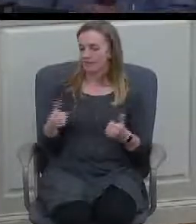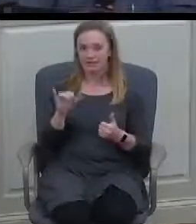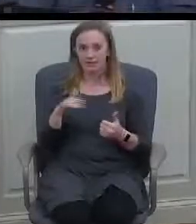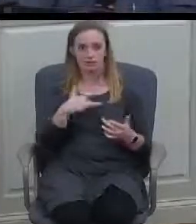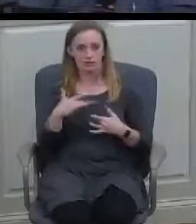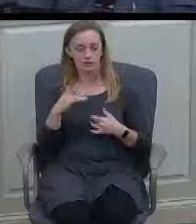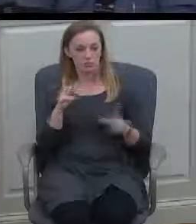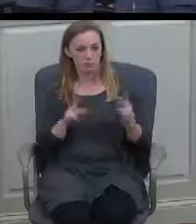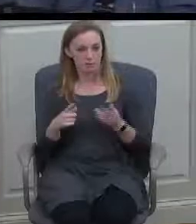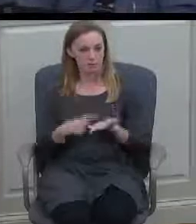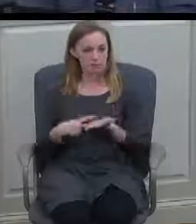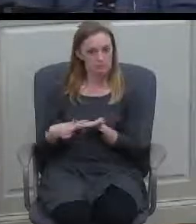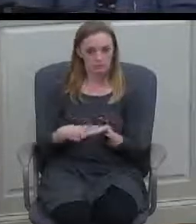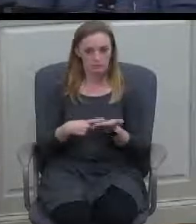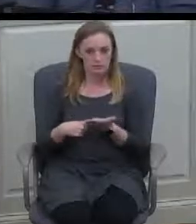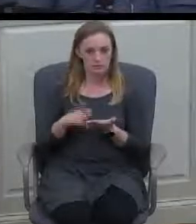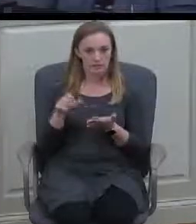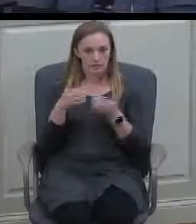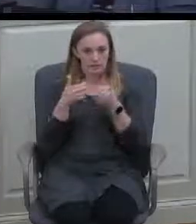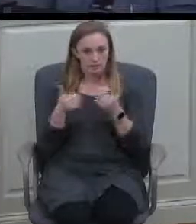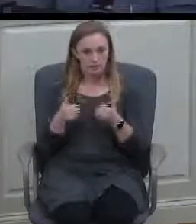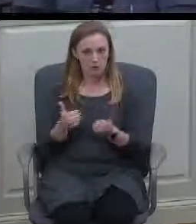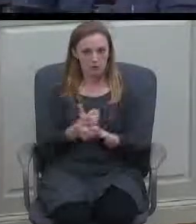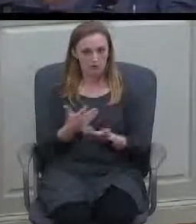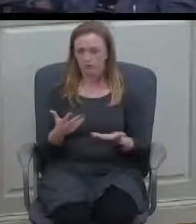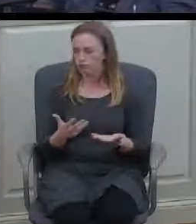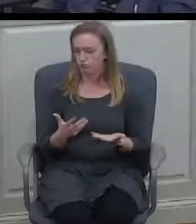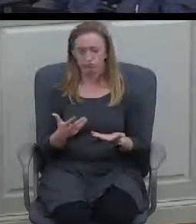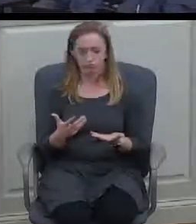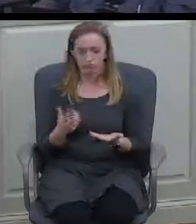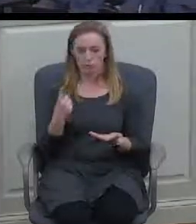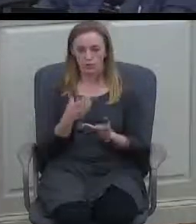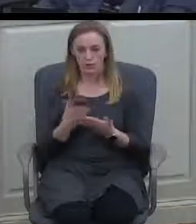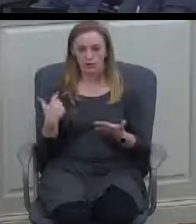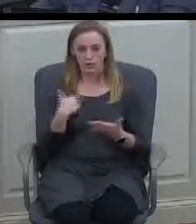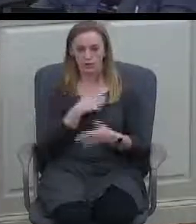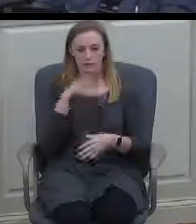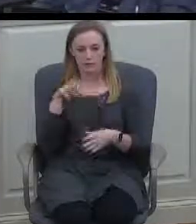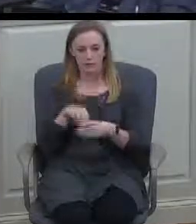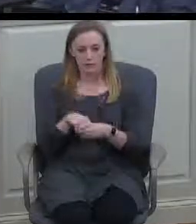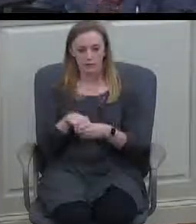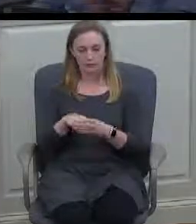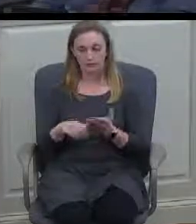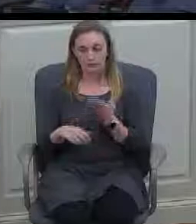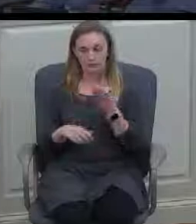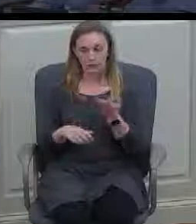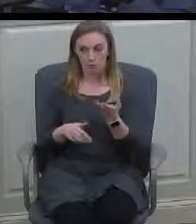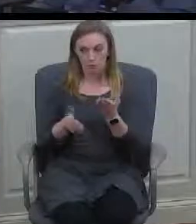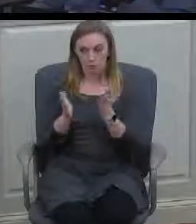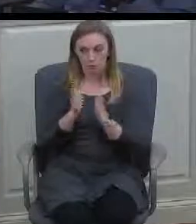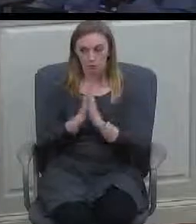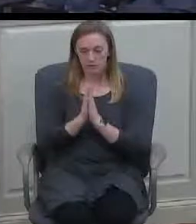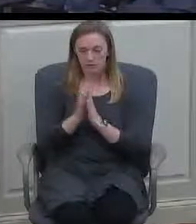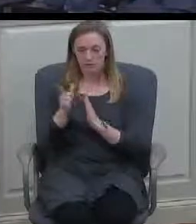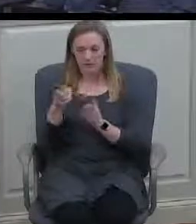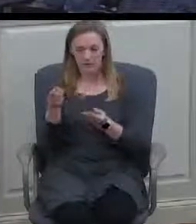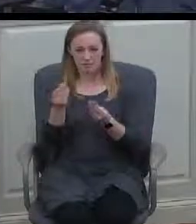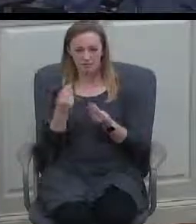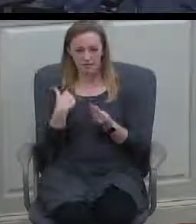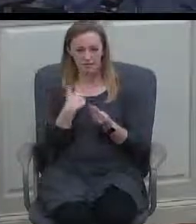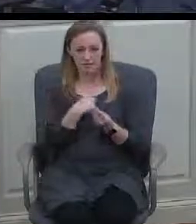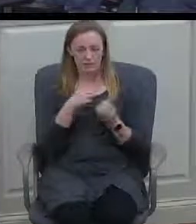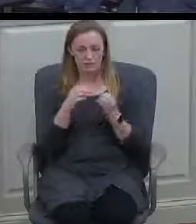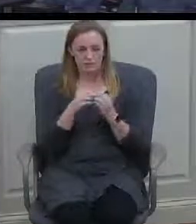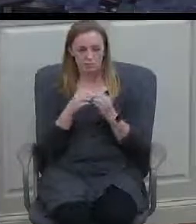were discussing. Okay, good. And one of the things we've included in this proposal request is that they provide us with a little more data about